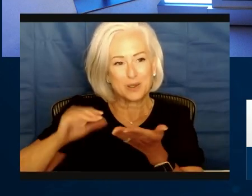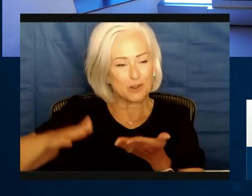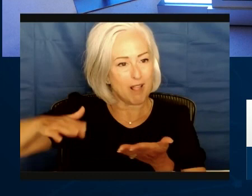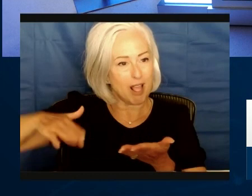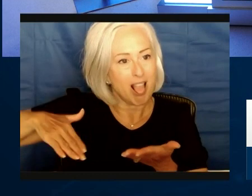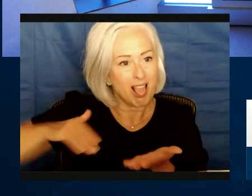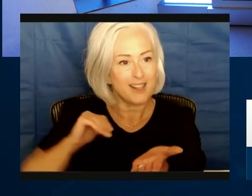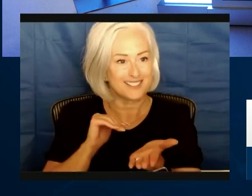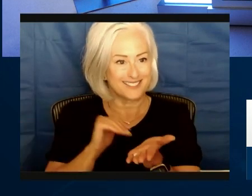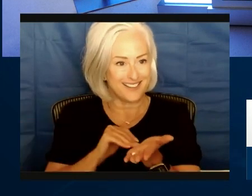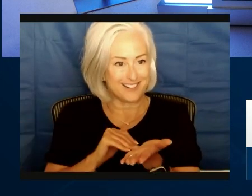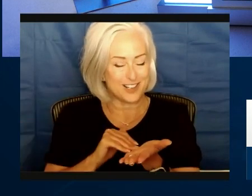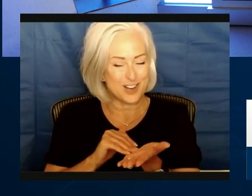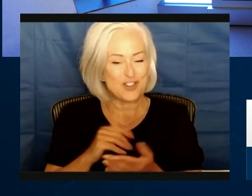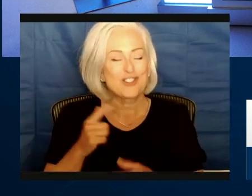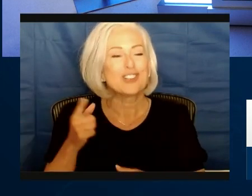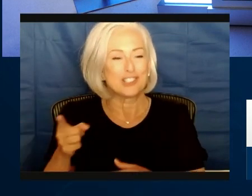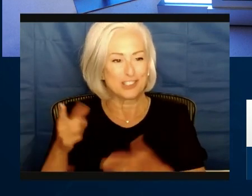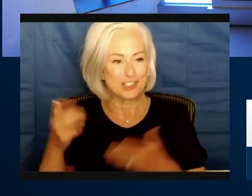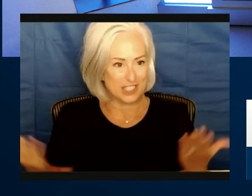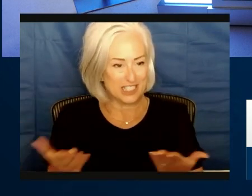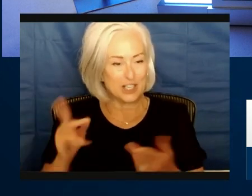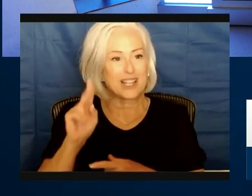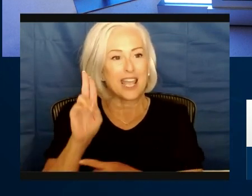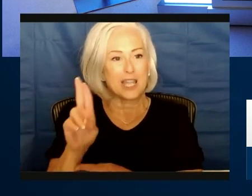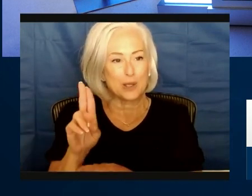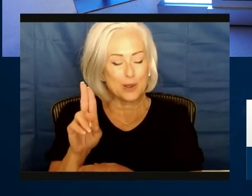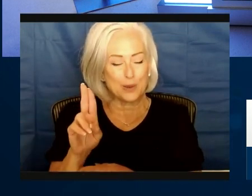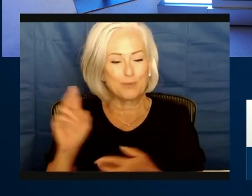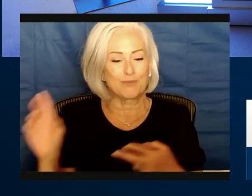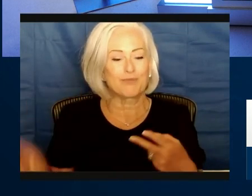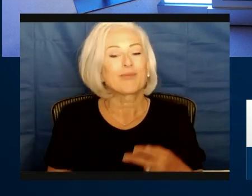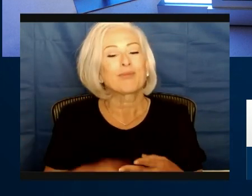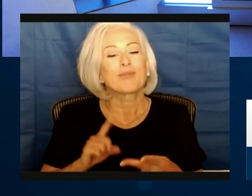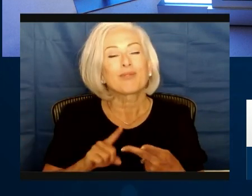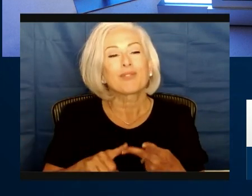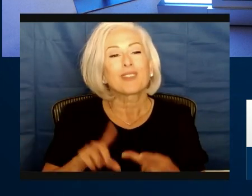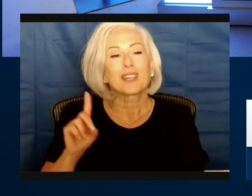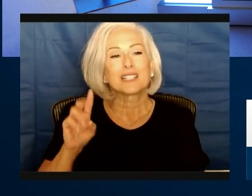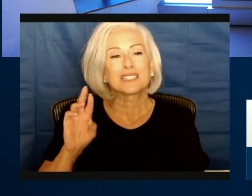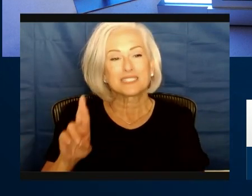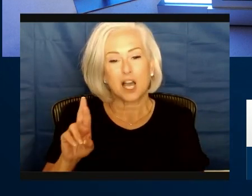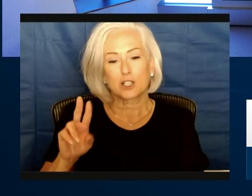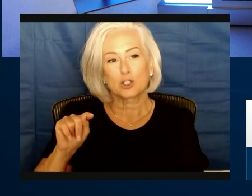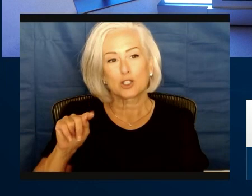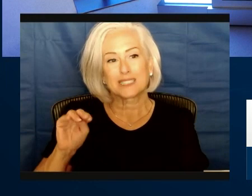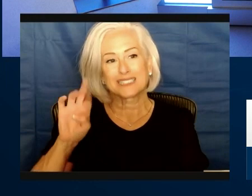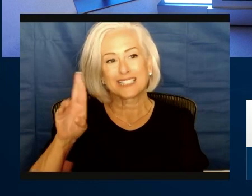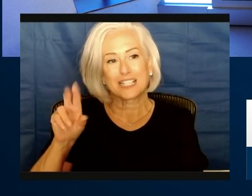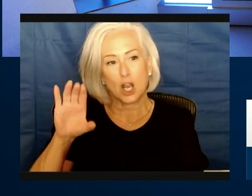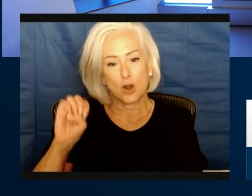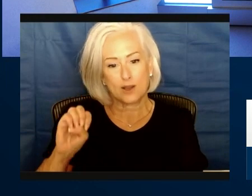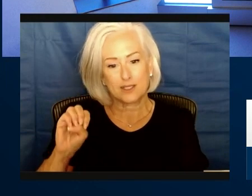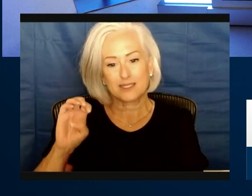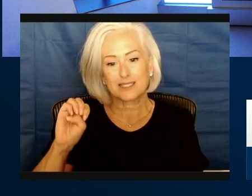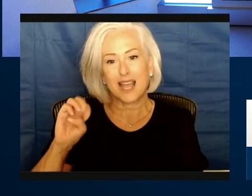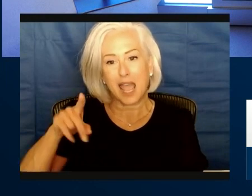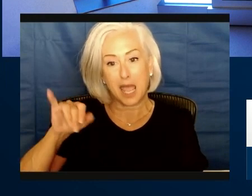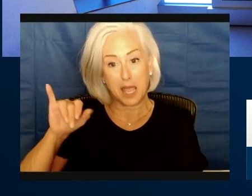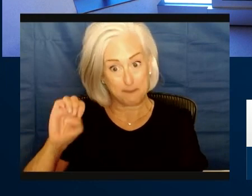She is here at KU. And now I'm going to say this right, Dr. Terrence Epi. Do I have that right, Dr. Epi? Is that correct?